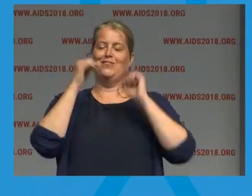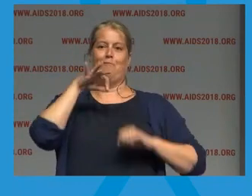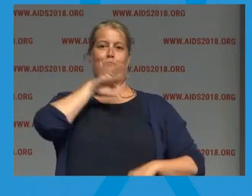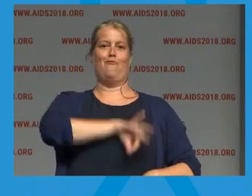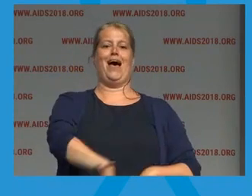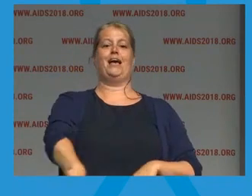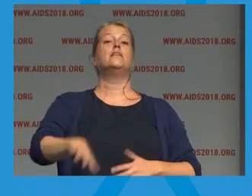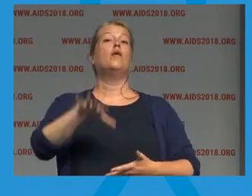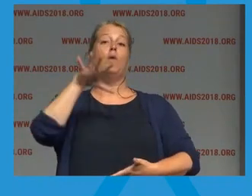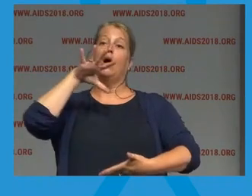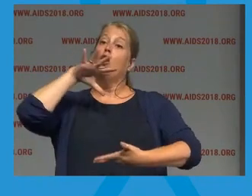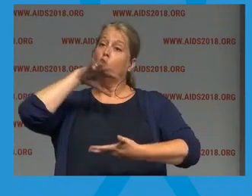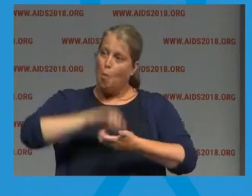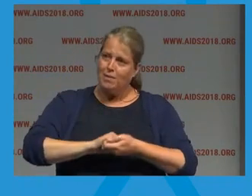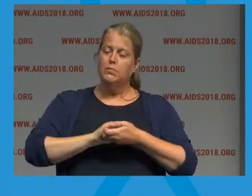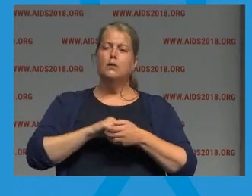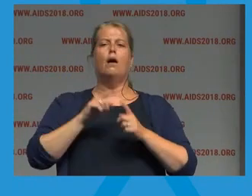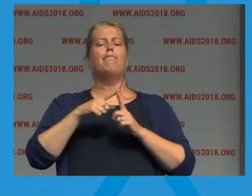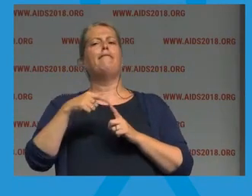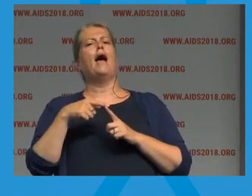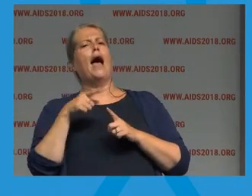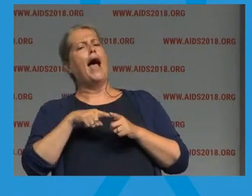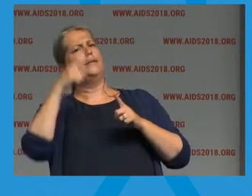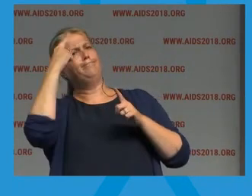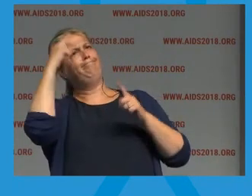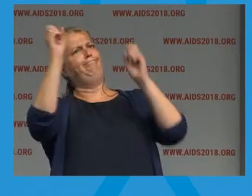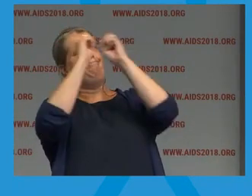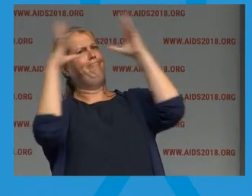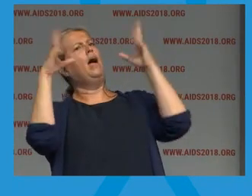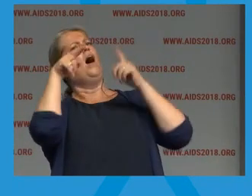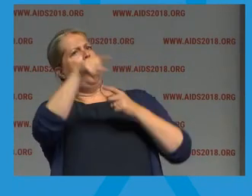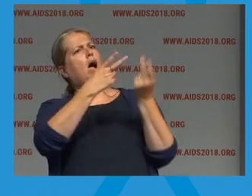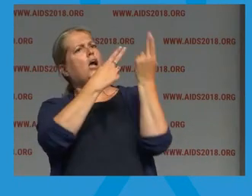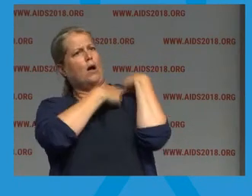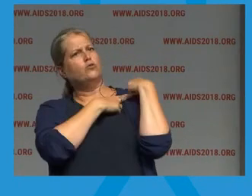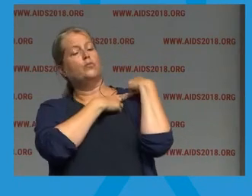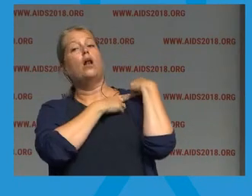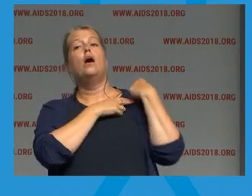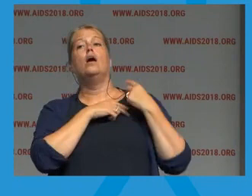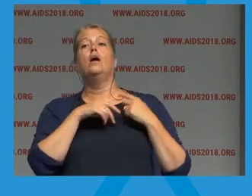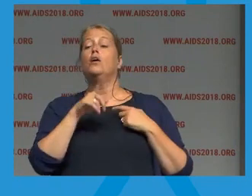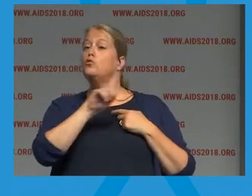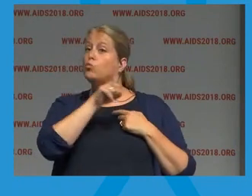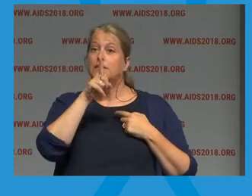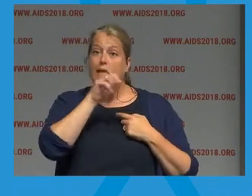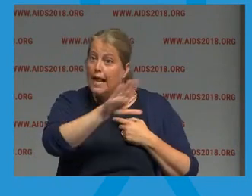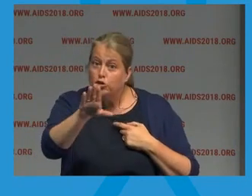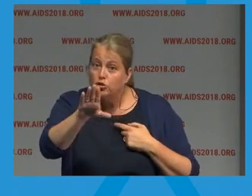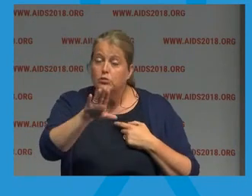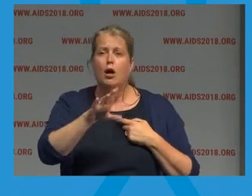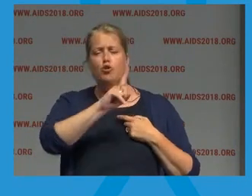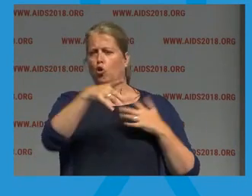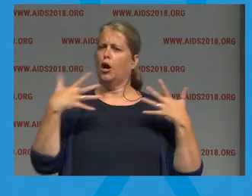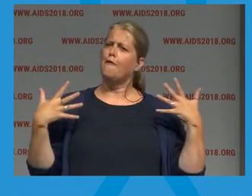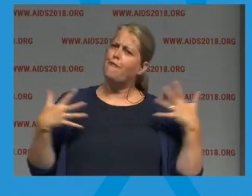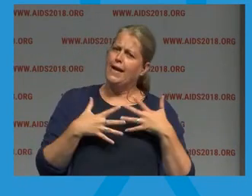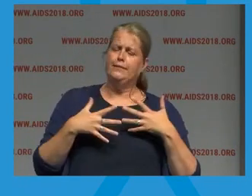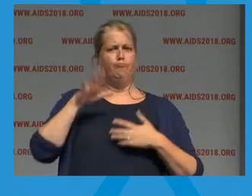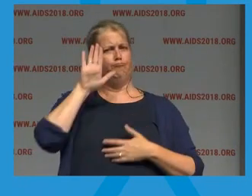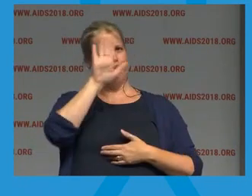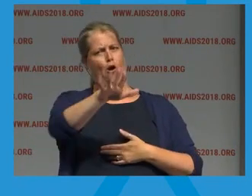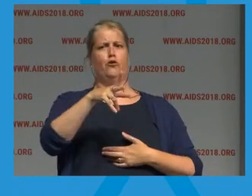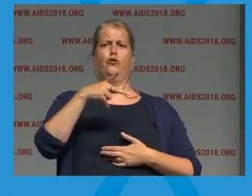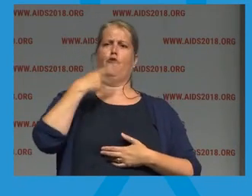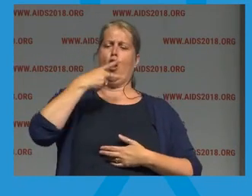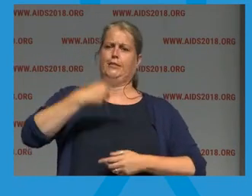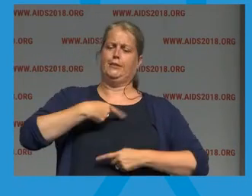comes with commitment and expectations of accountability, not being silent and not being afraid to raise your voice.